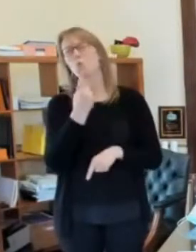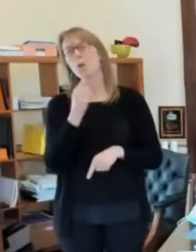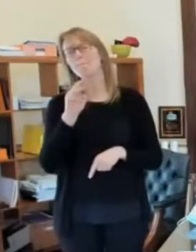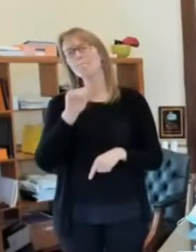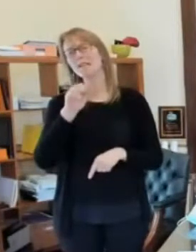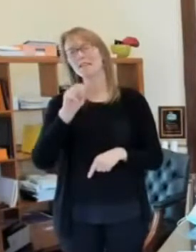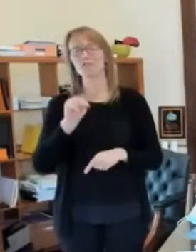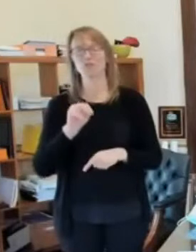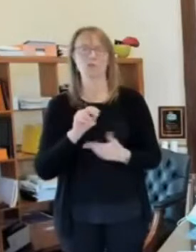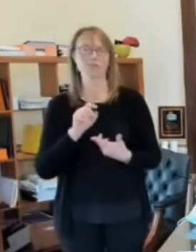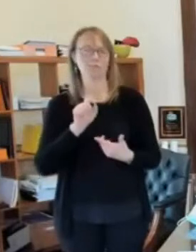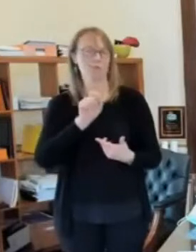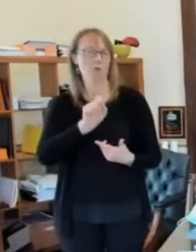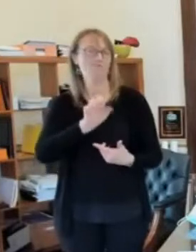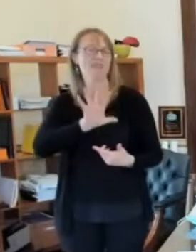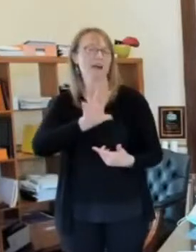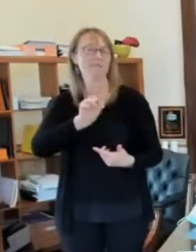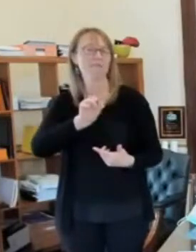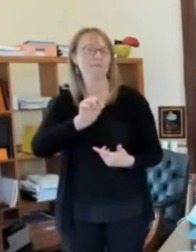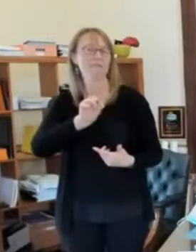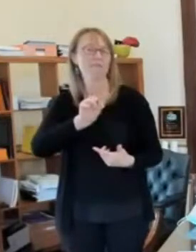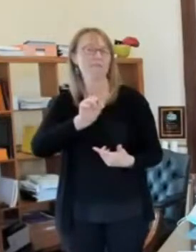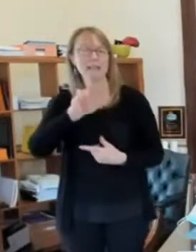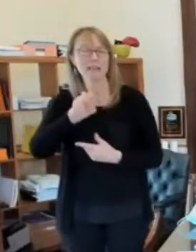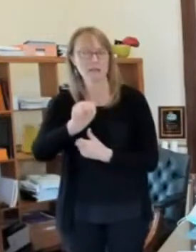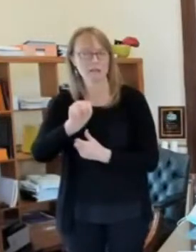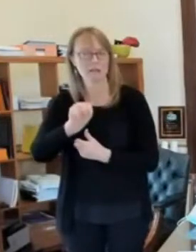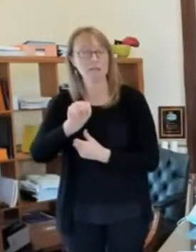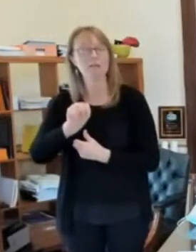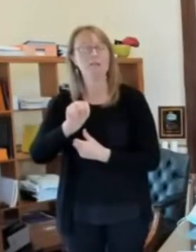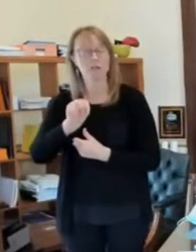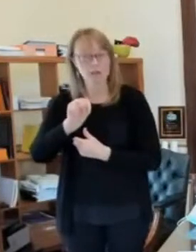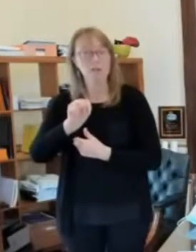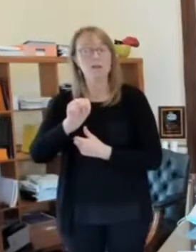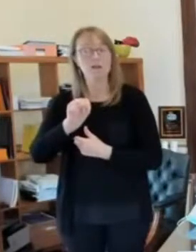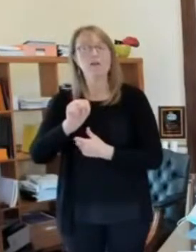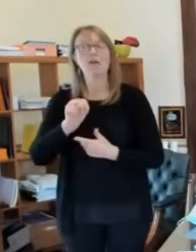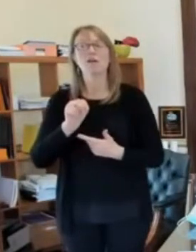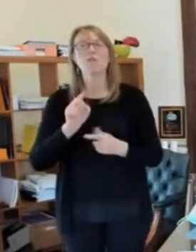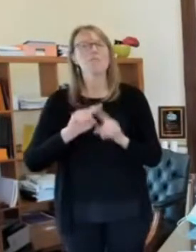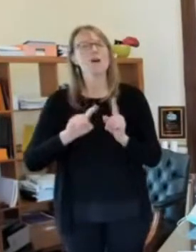of the vaccine. Only about,